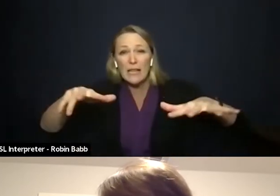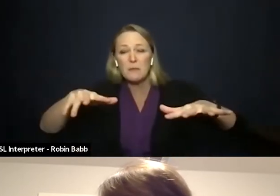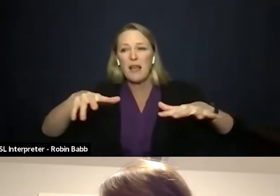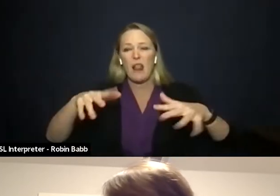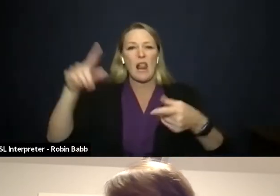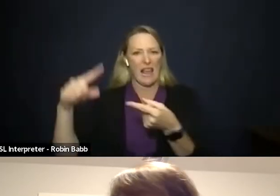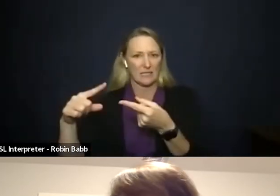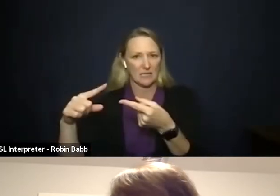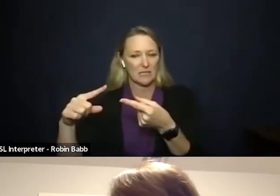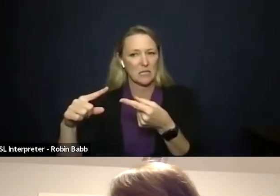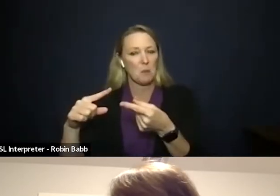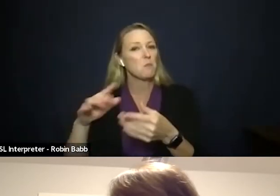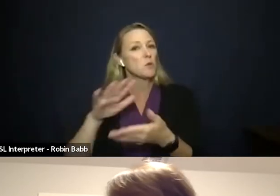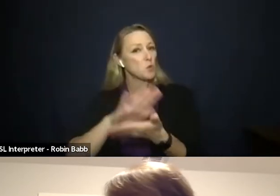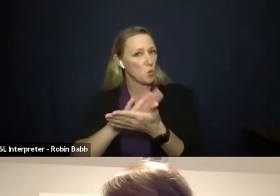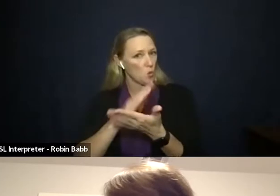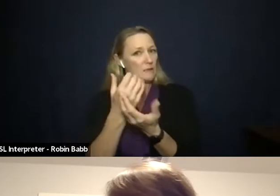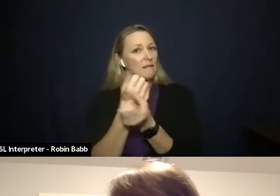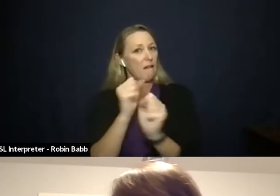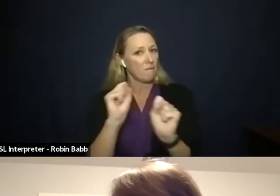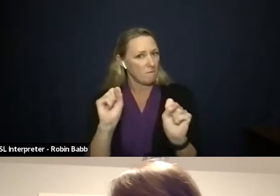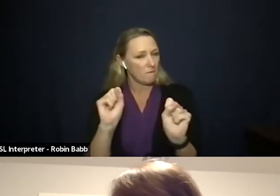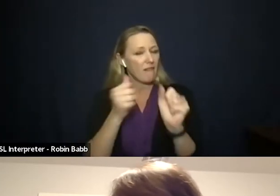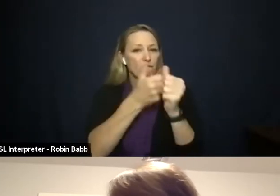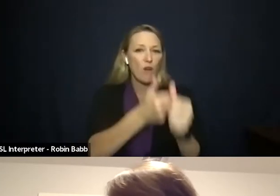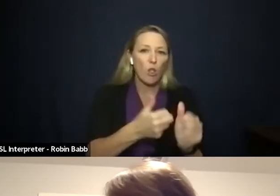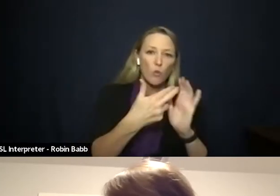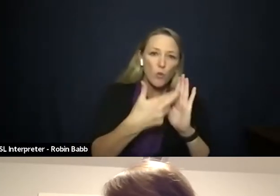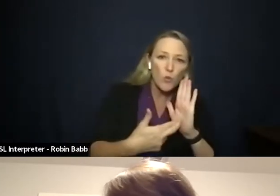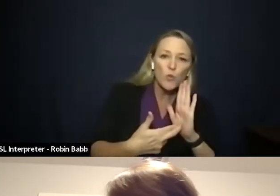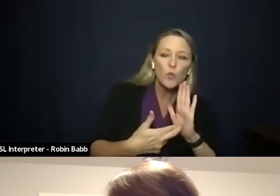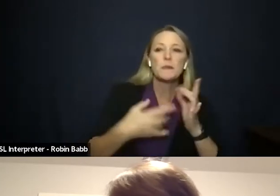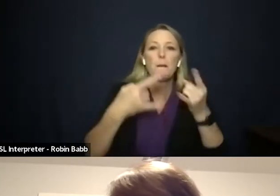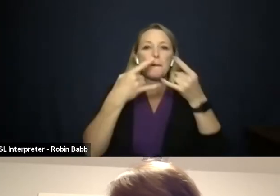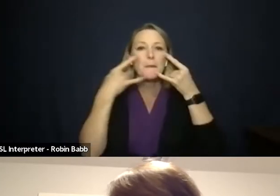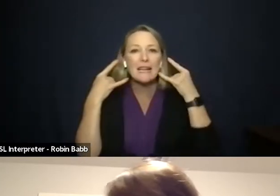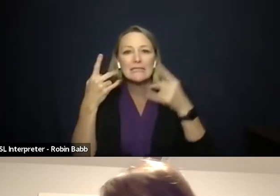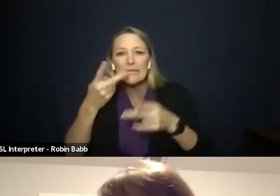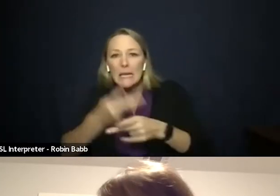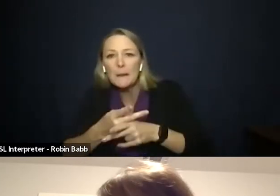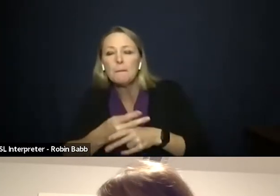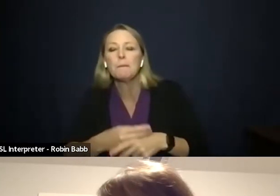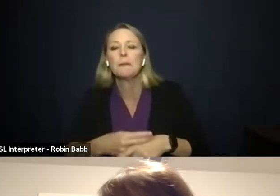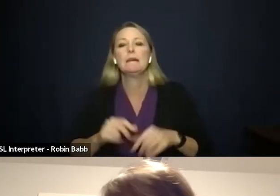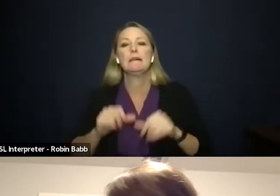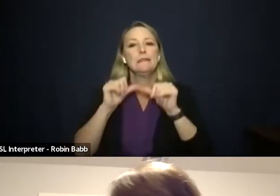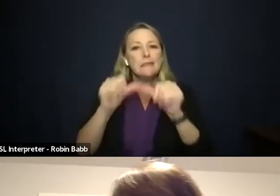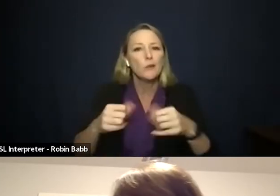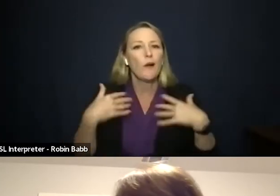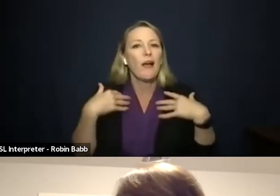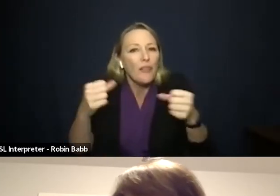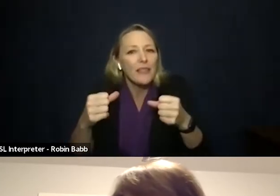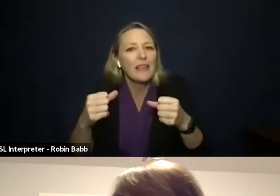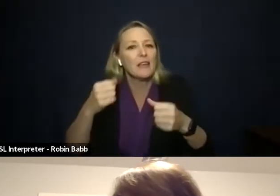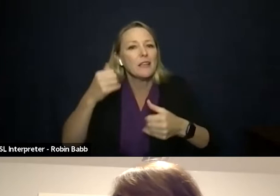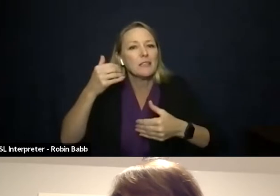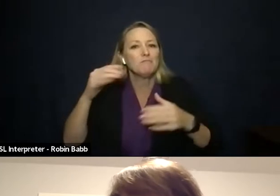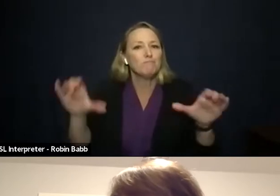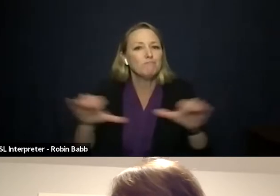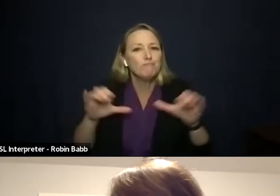place schools follow the guidelines students wear masks they maintain healthy practices so even